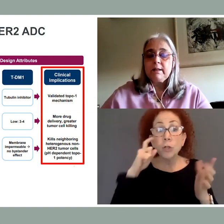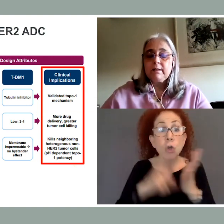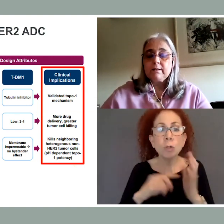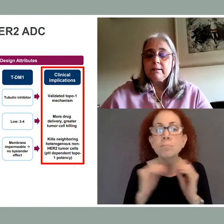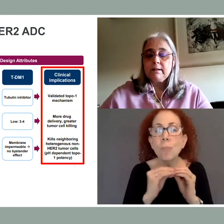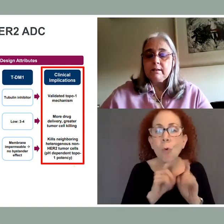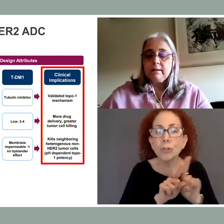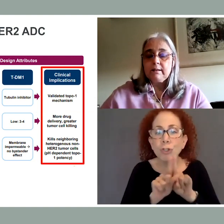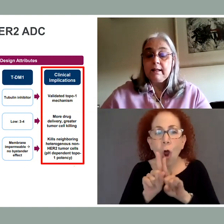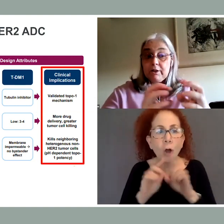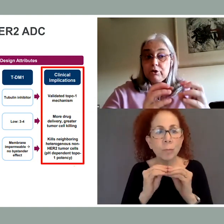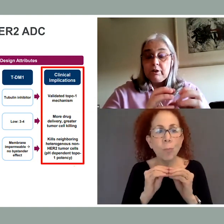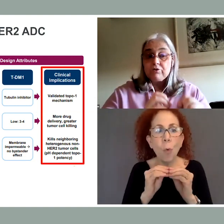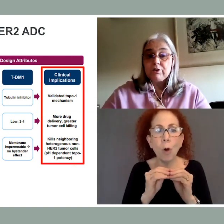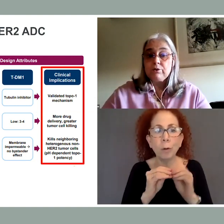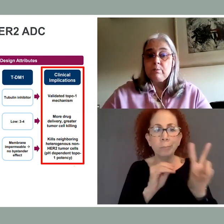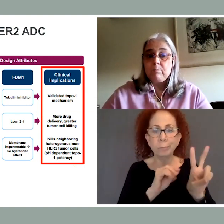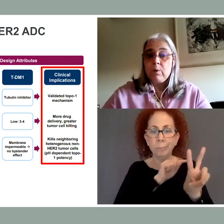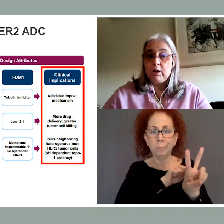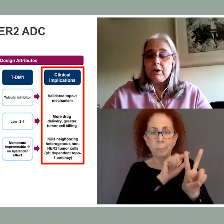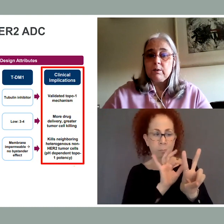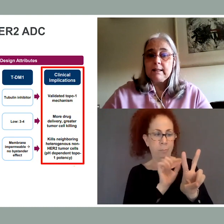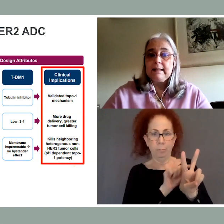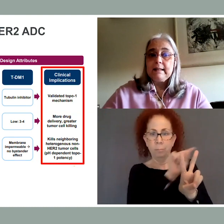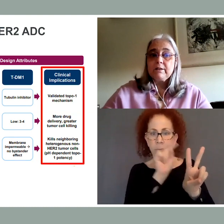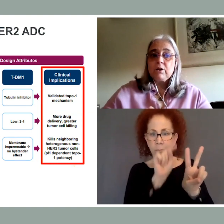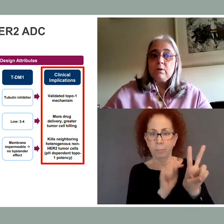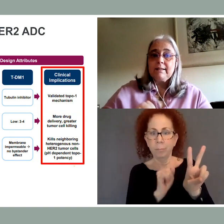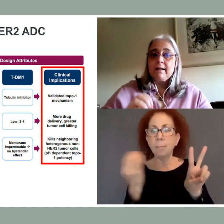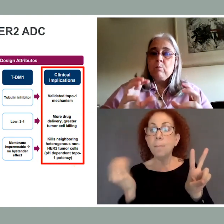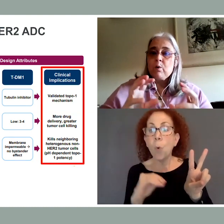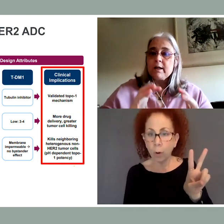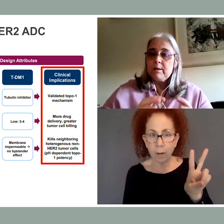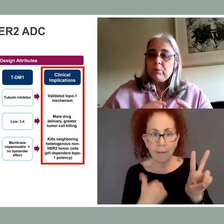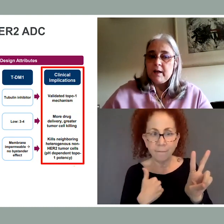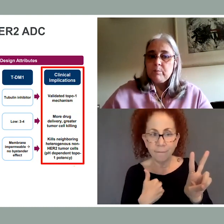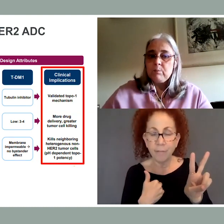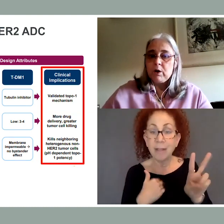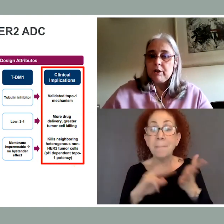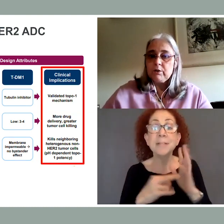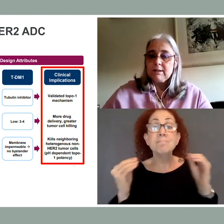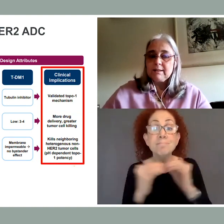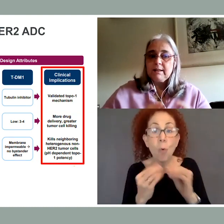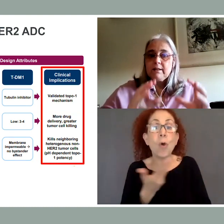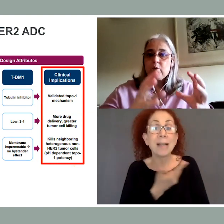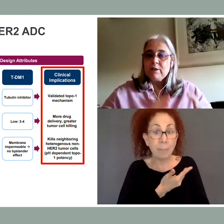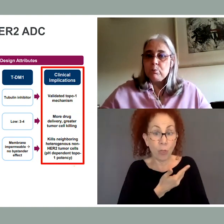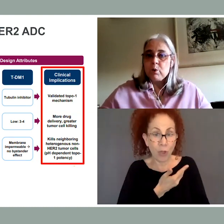the link to the Trastuzumab molecule. So there are more chemotherapy